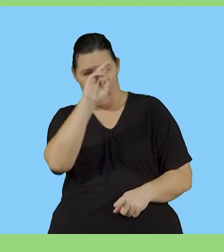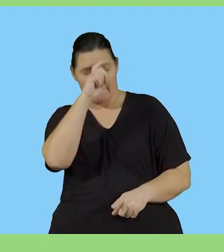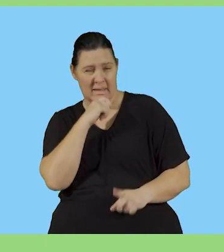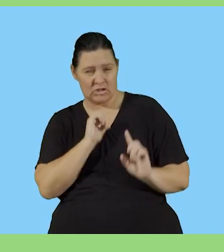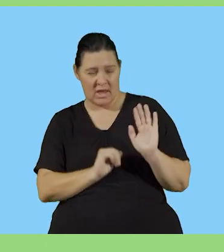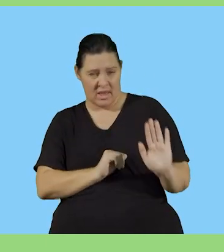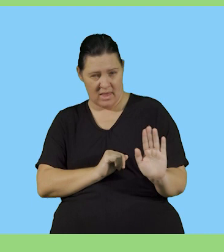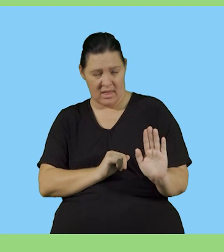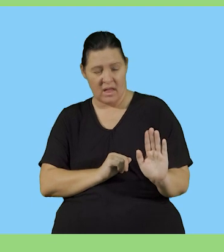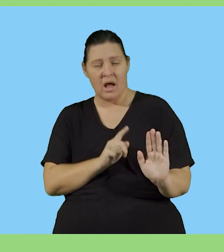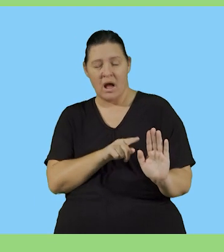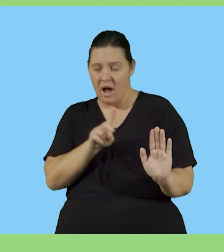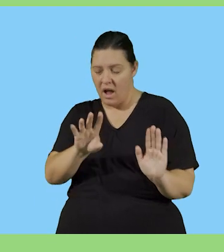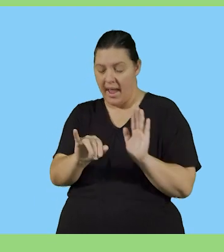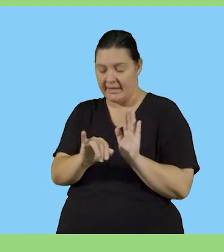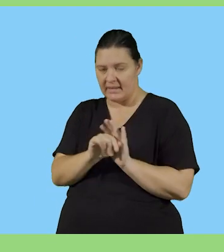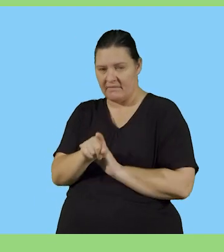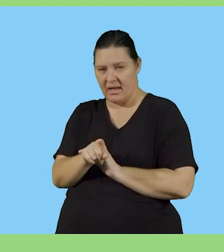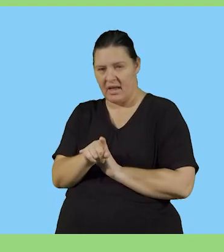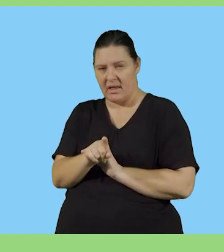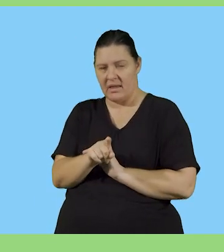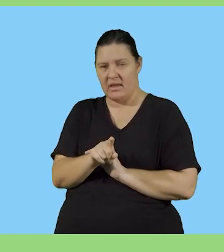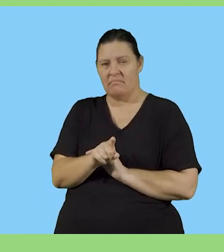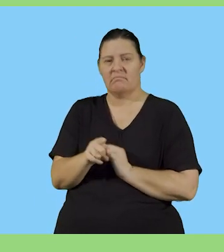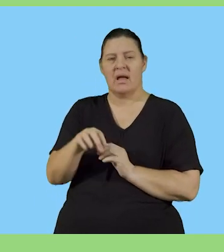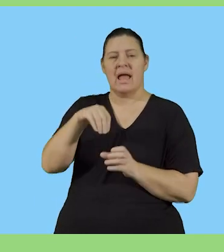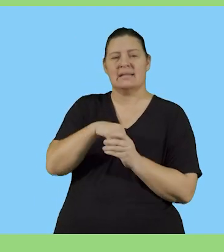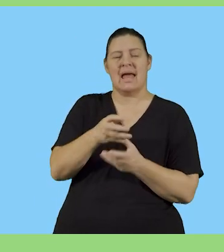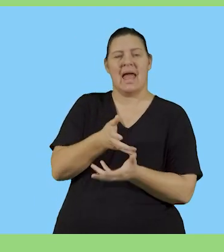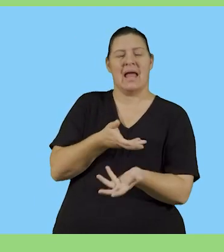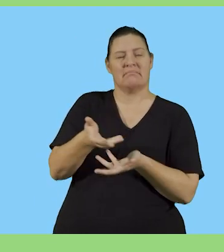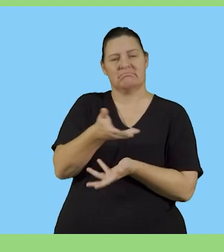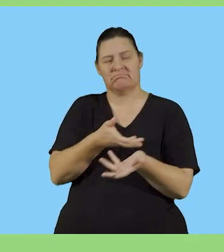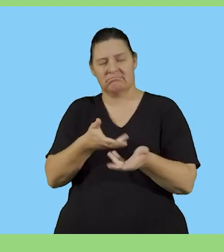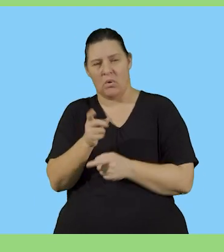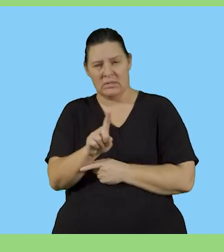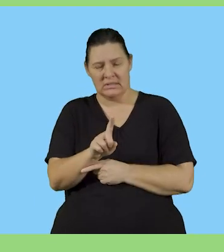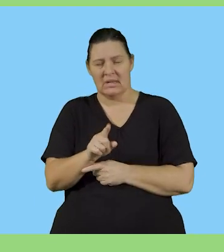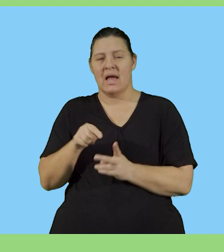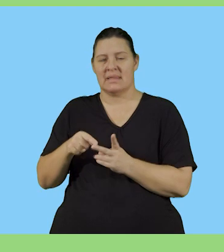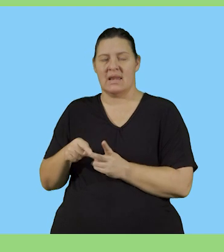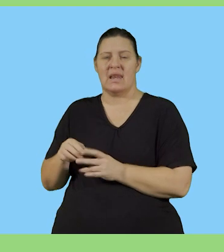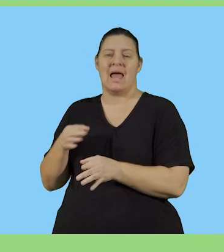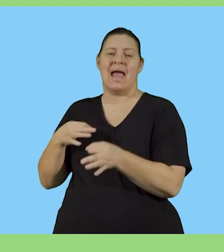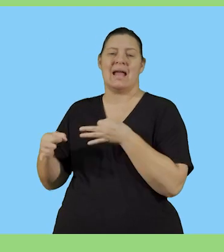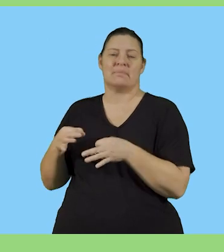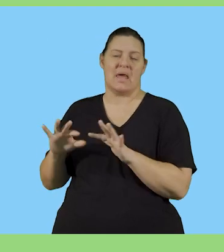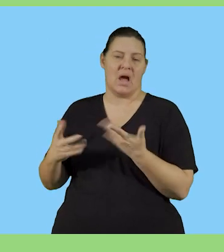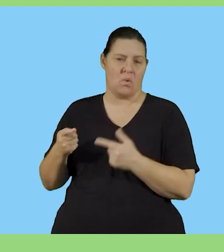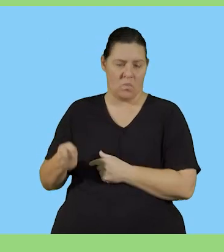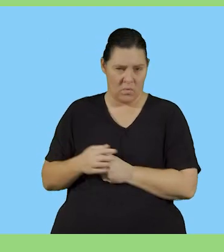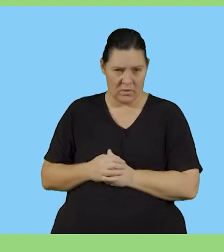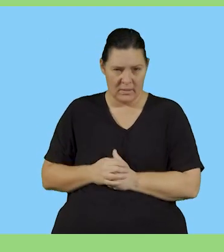or analyzing the picture, you're going to then identify which interaction is this one, and then you are going to give an